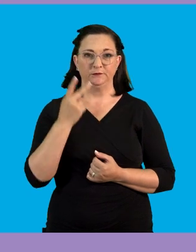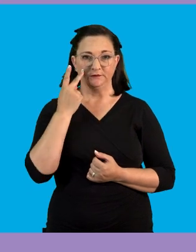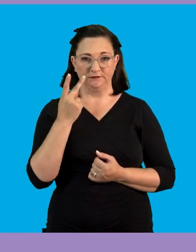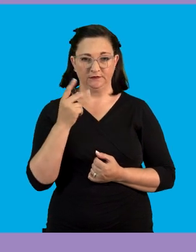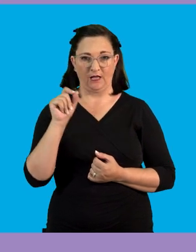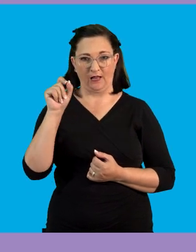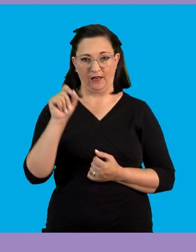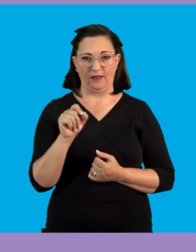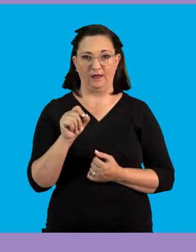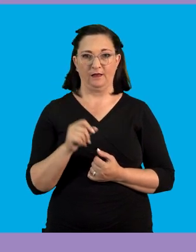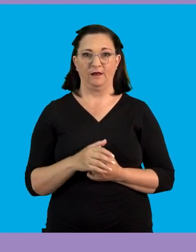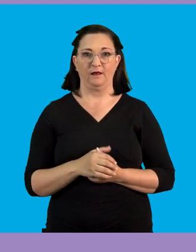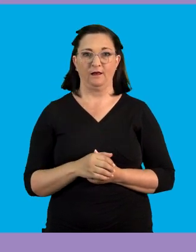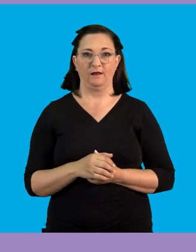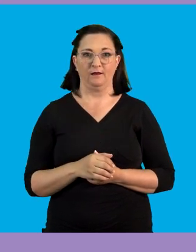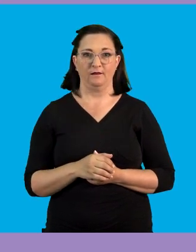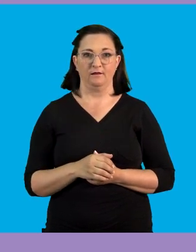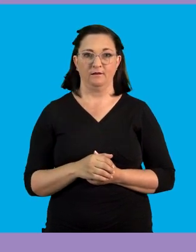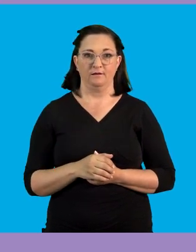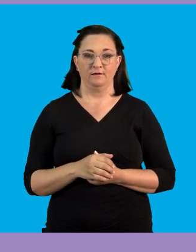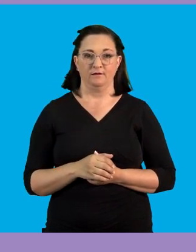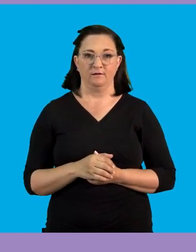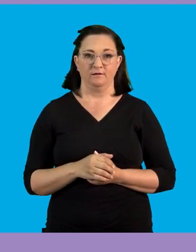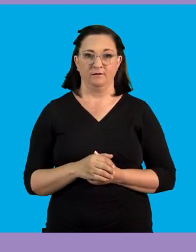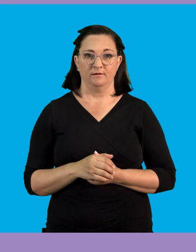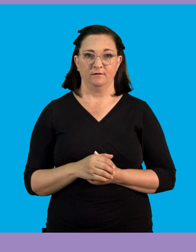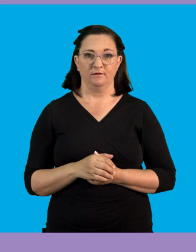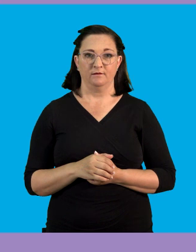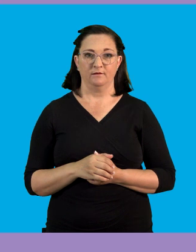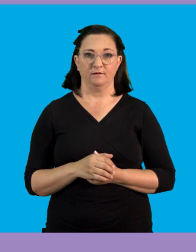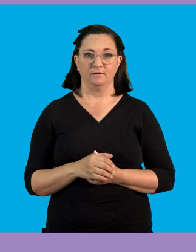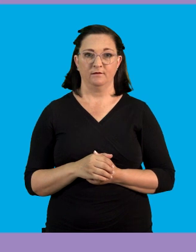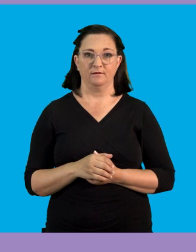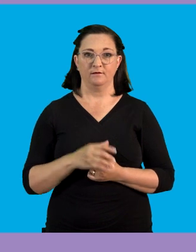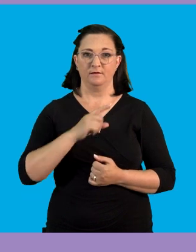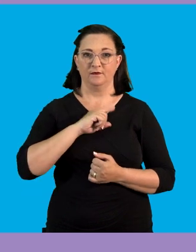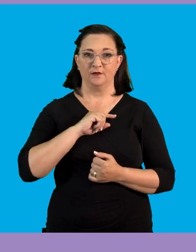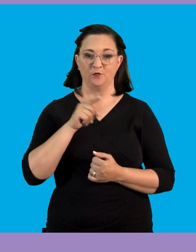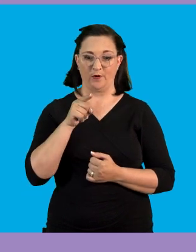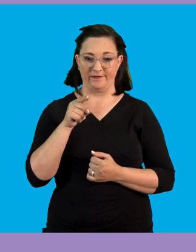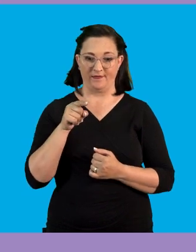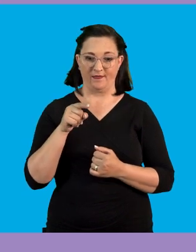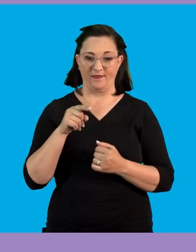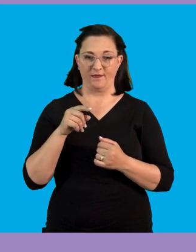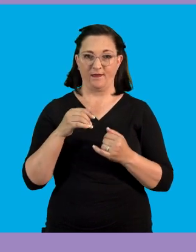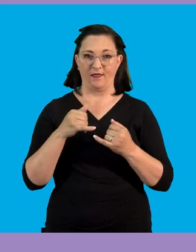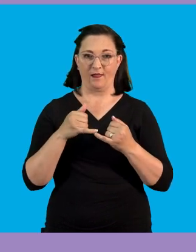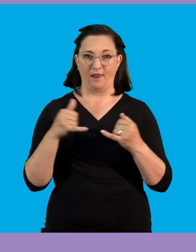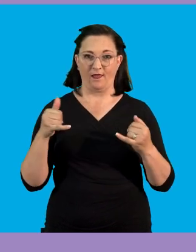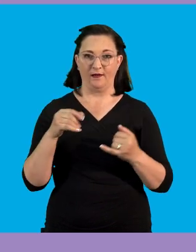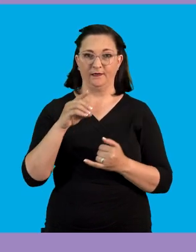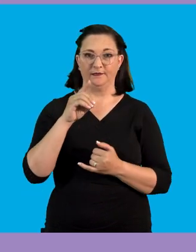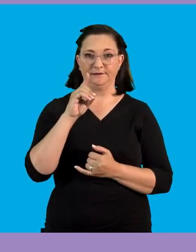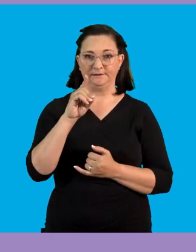look at that line, if the line was to progress, it would progress towards that side. Therefore, that side,